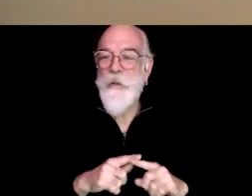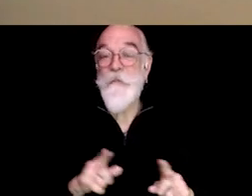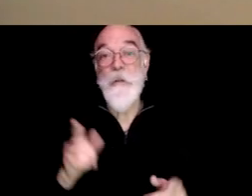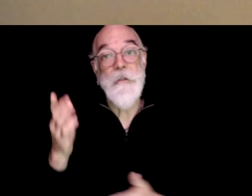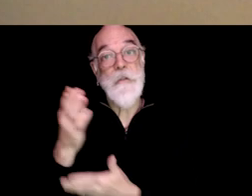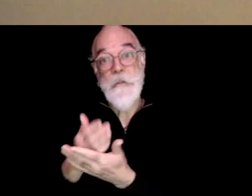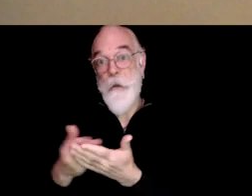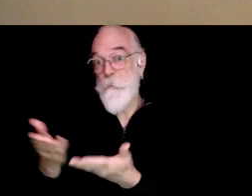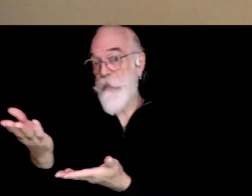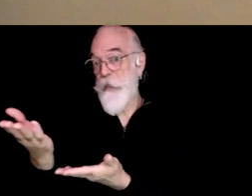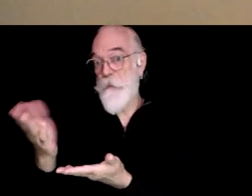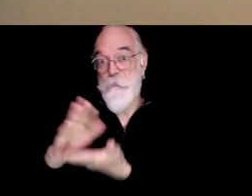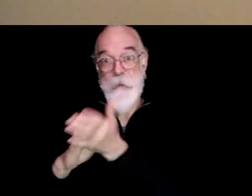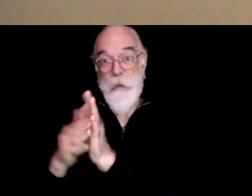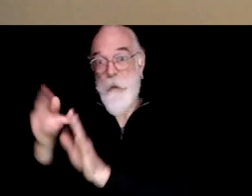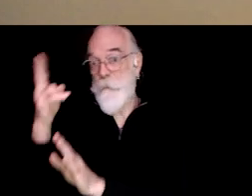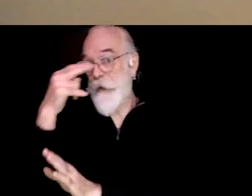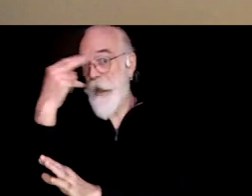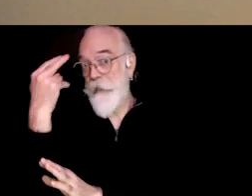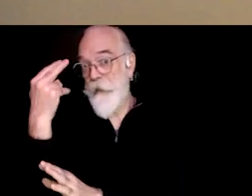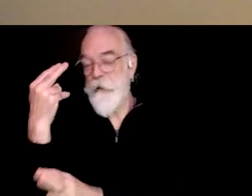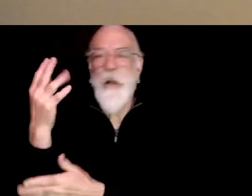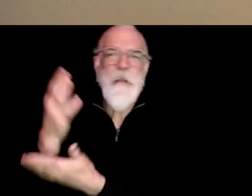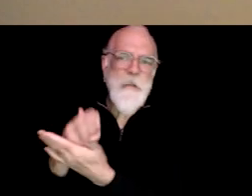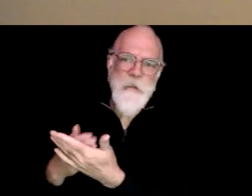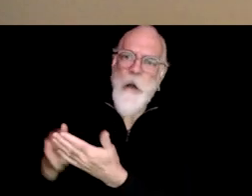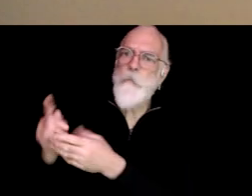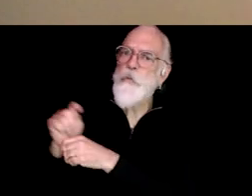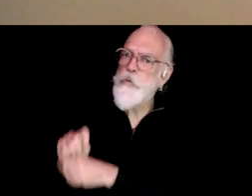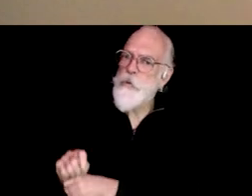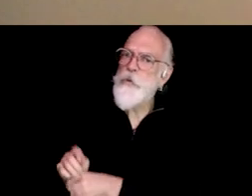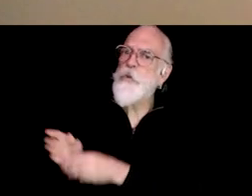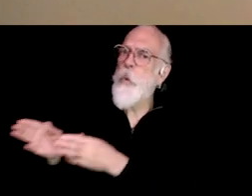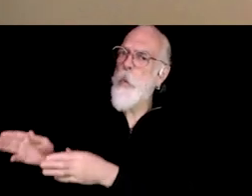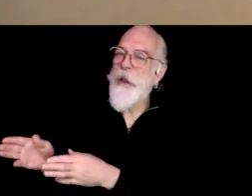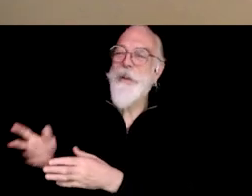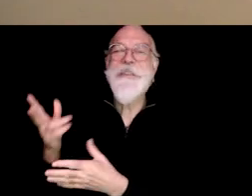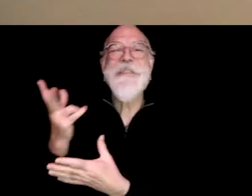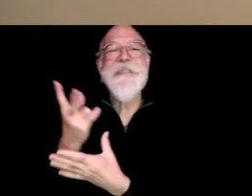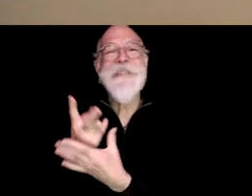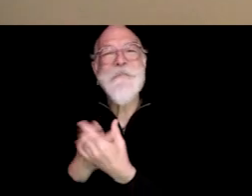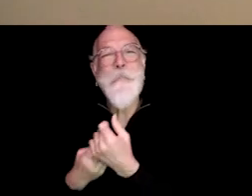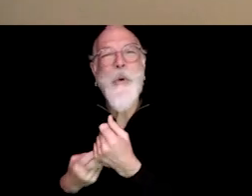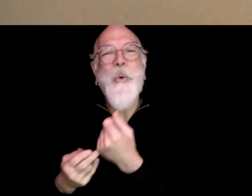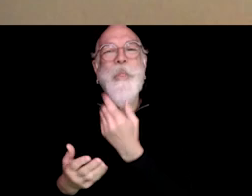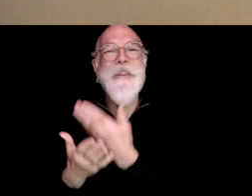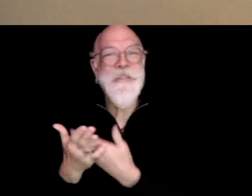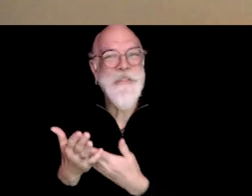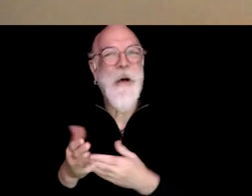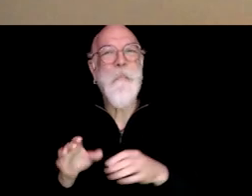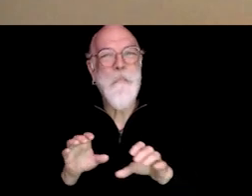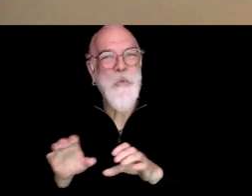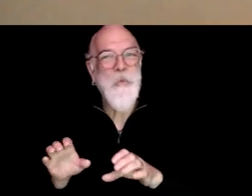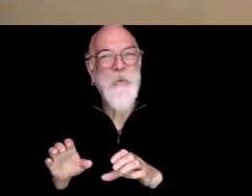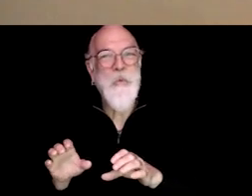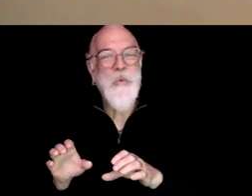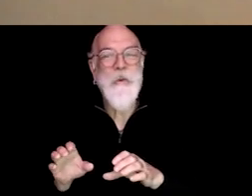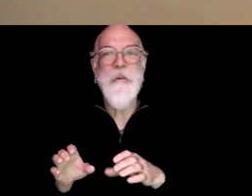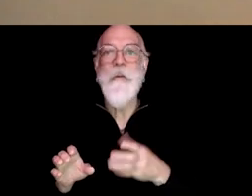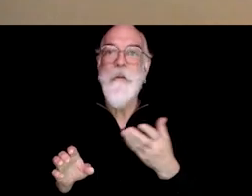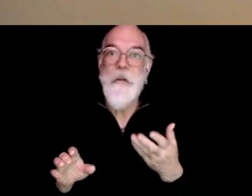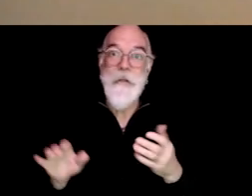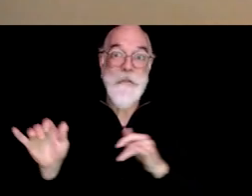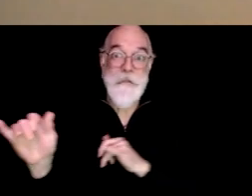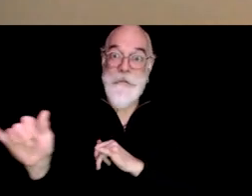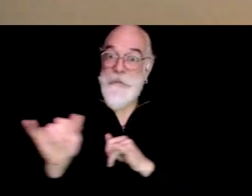have become Catholic. Some practice traditional ways. Some do both. Unlike these